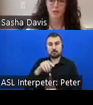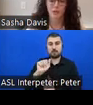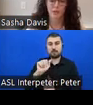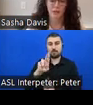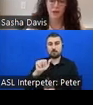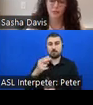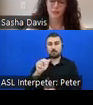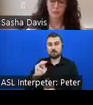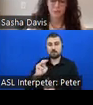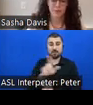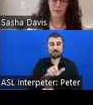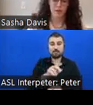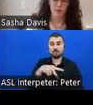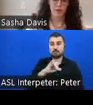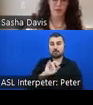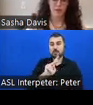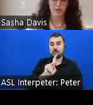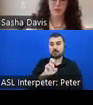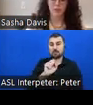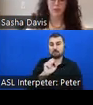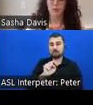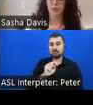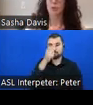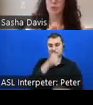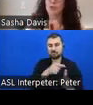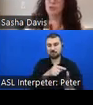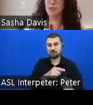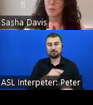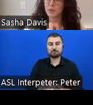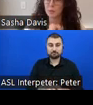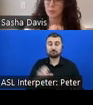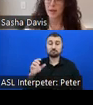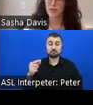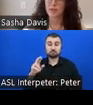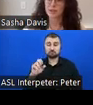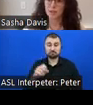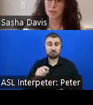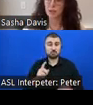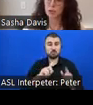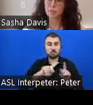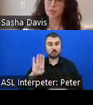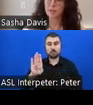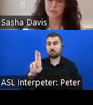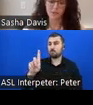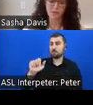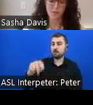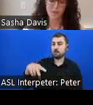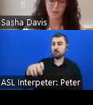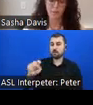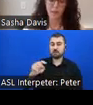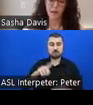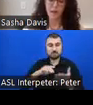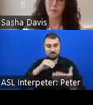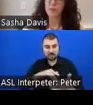is on the left. So Gross originally went to Budapest to study goldsmithing and